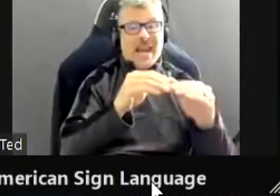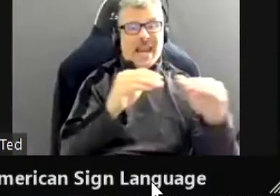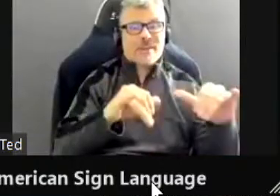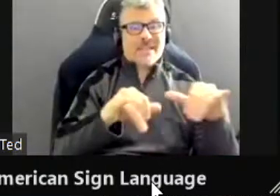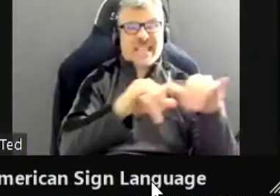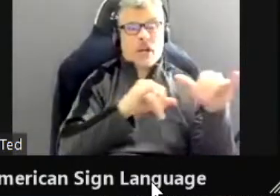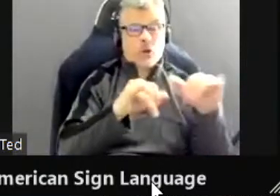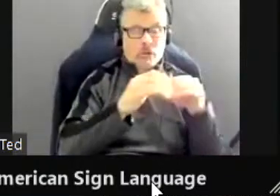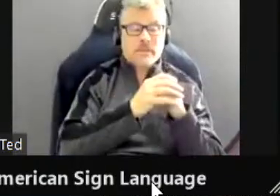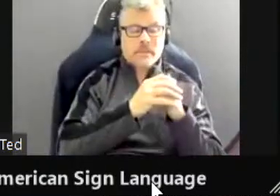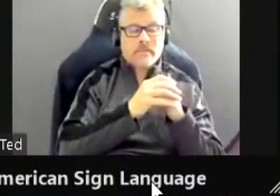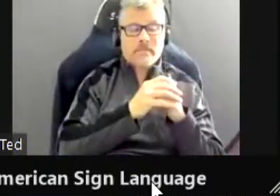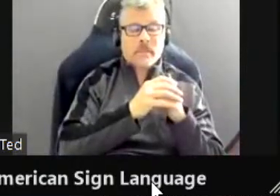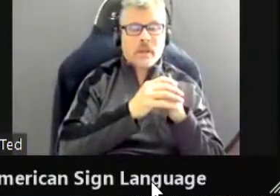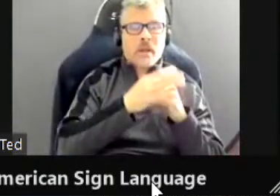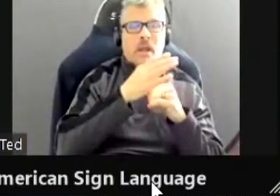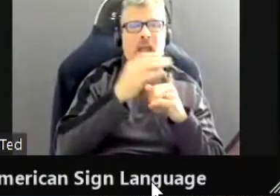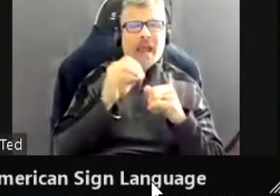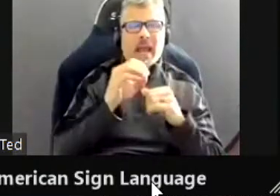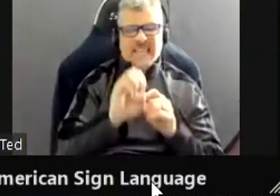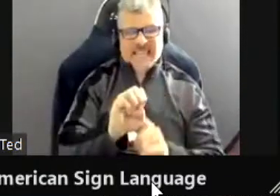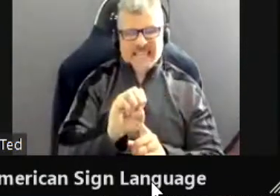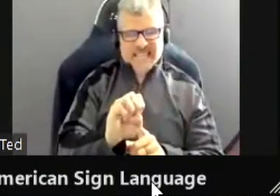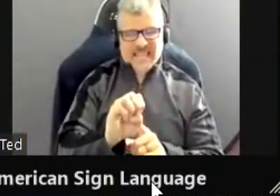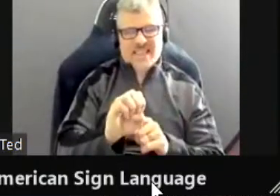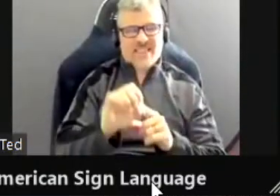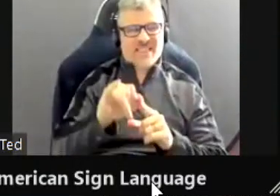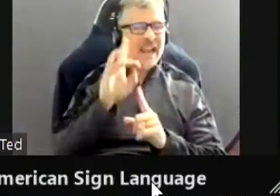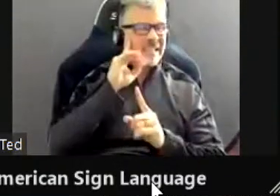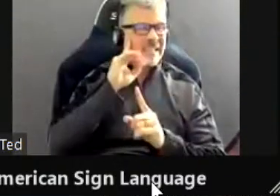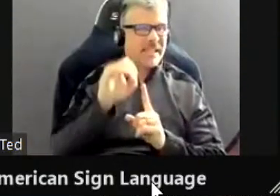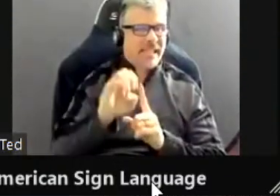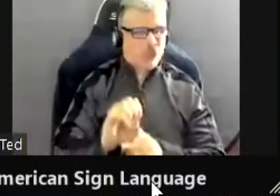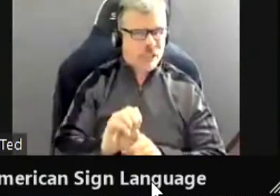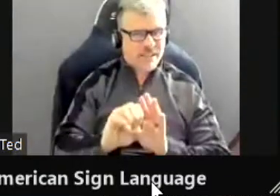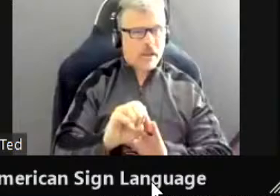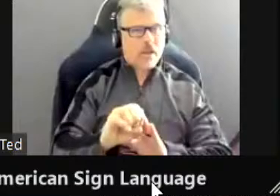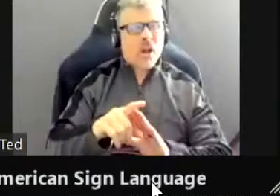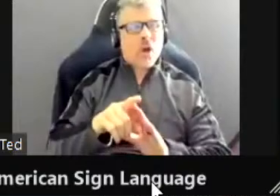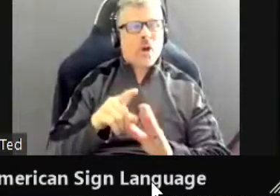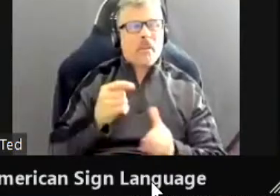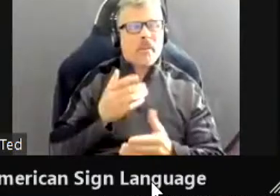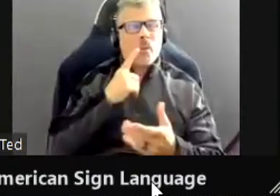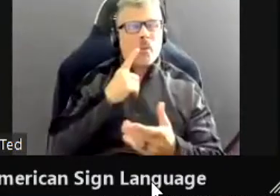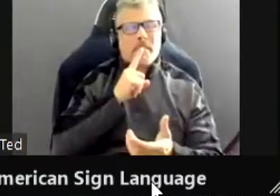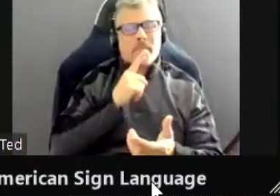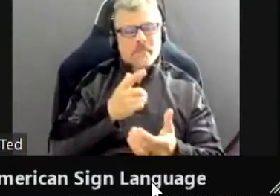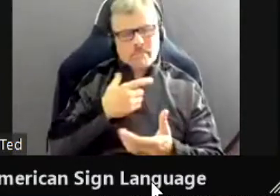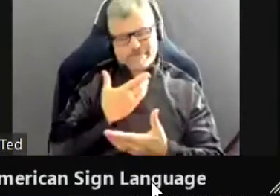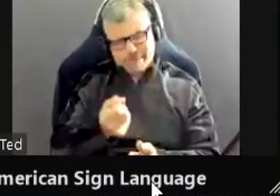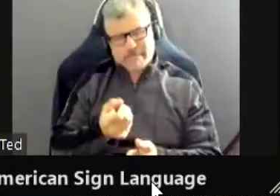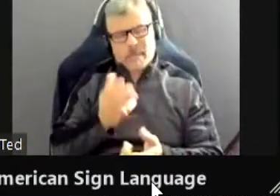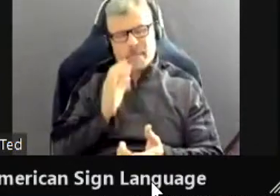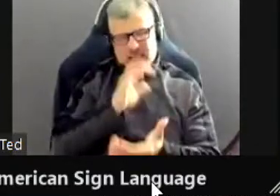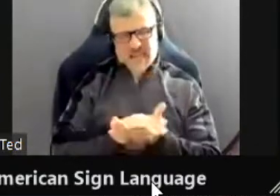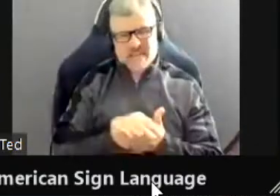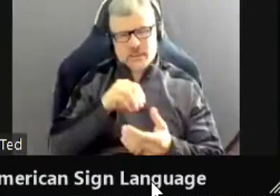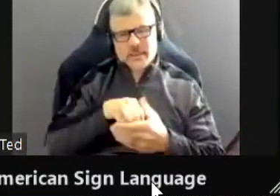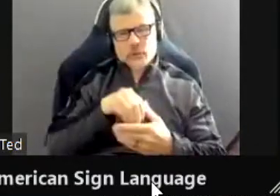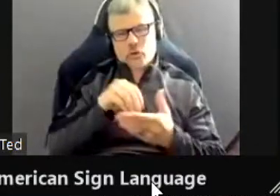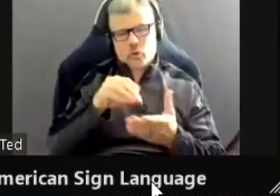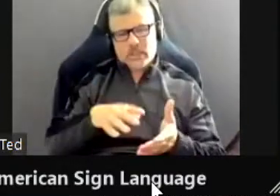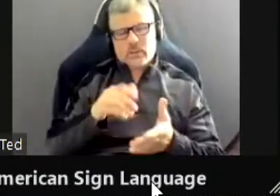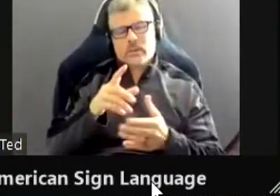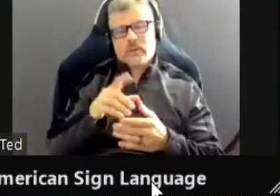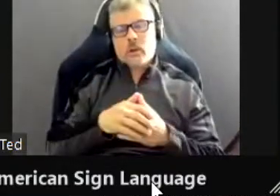that lowercase e expectation, sort of believing in students with disabilities. We talked about the integration of general and